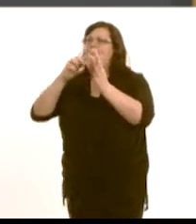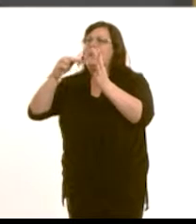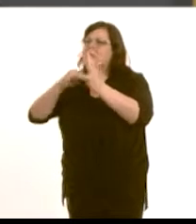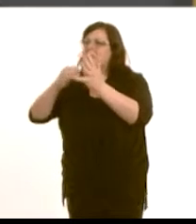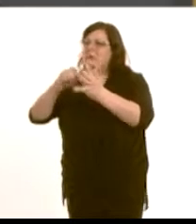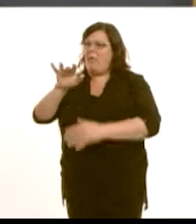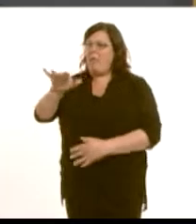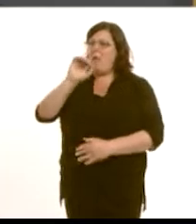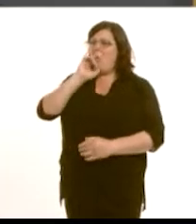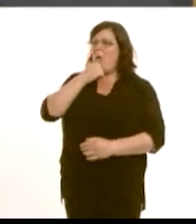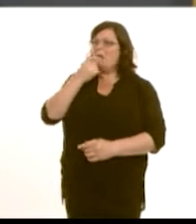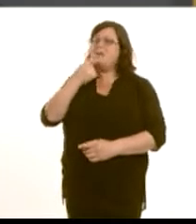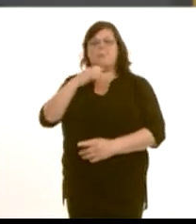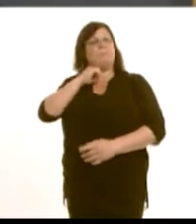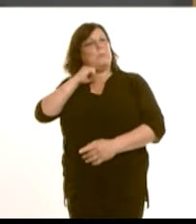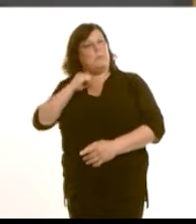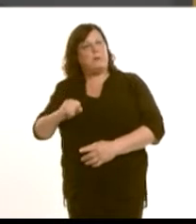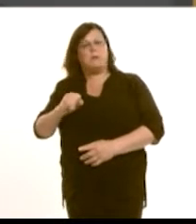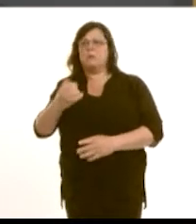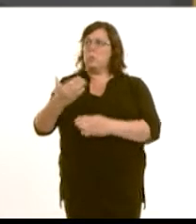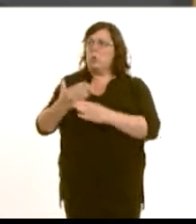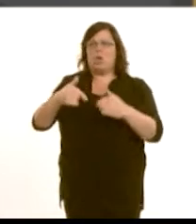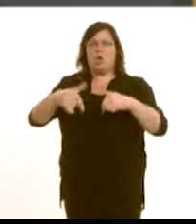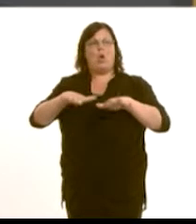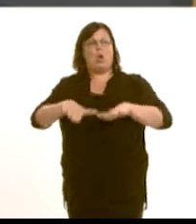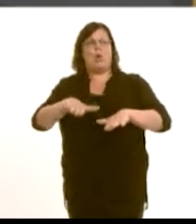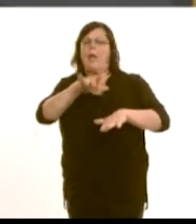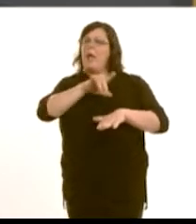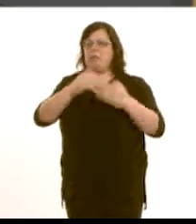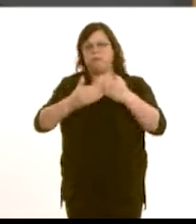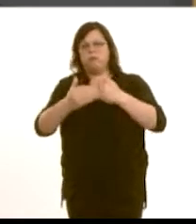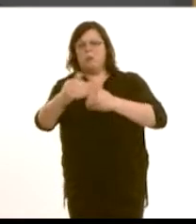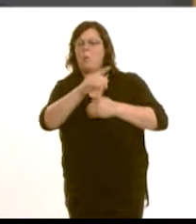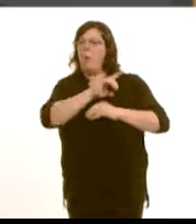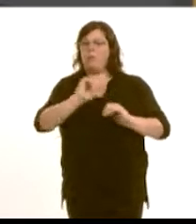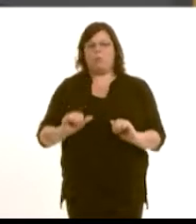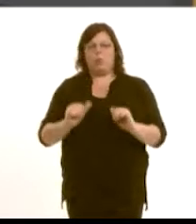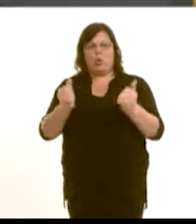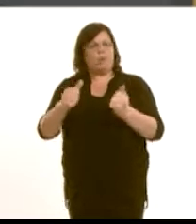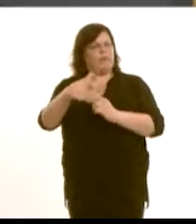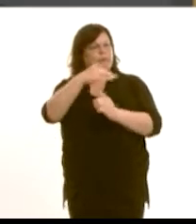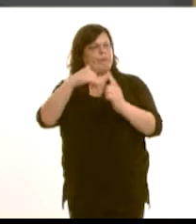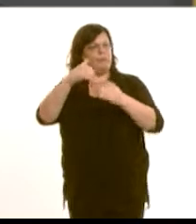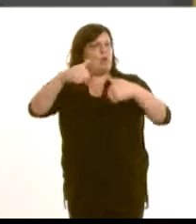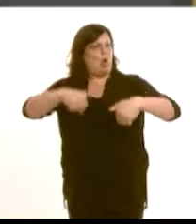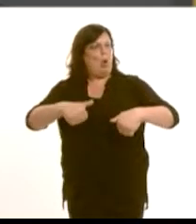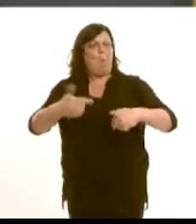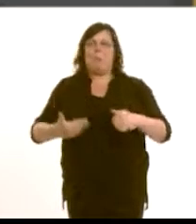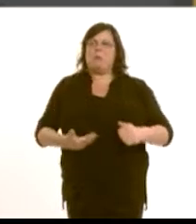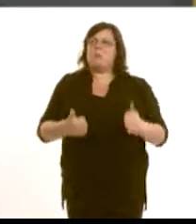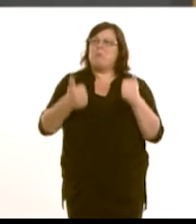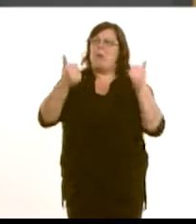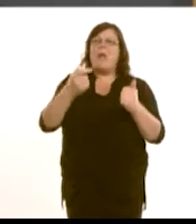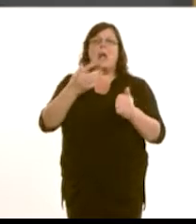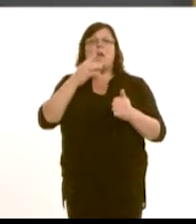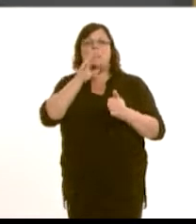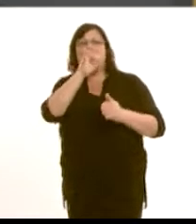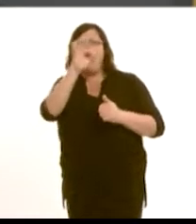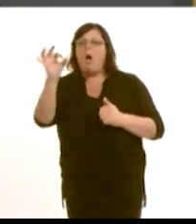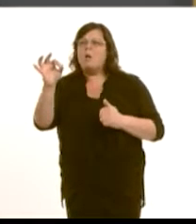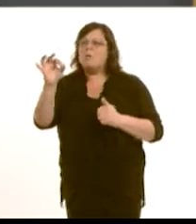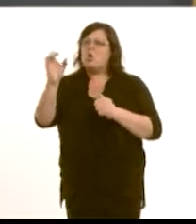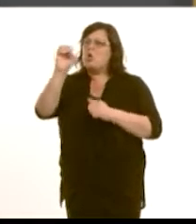happens. He says we're here for the long term because the UK is a good place to do business. And he also says that he's called for common sense to prevail on